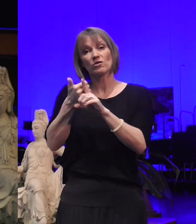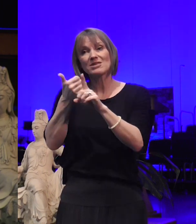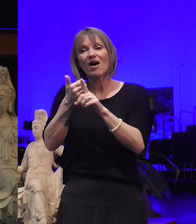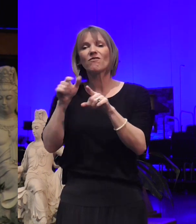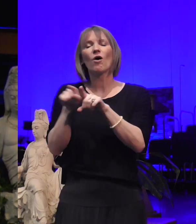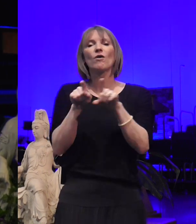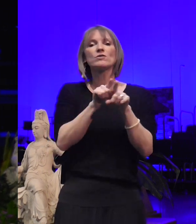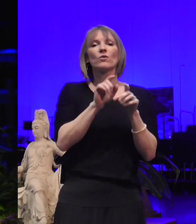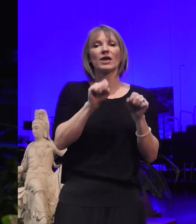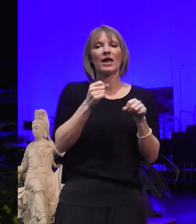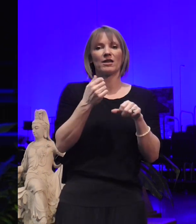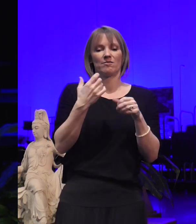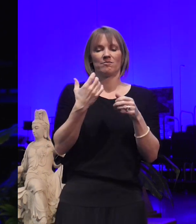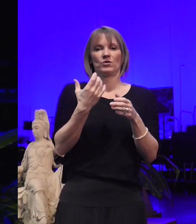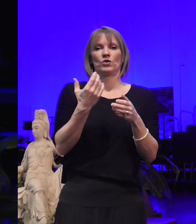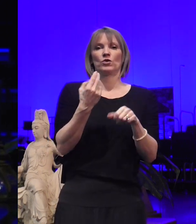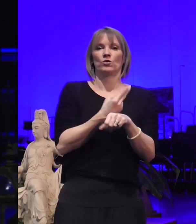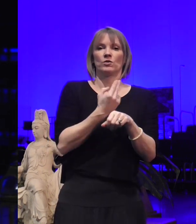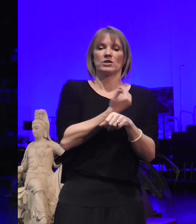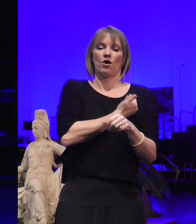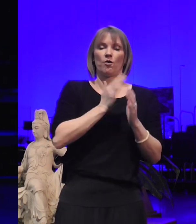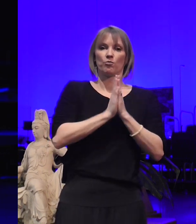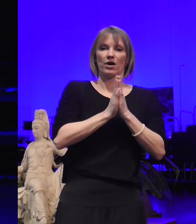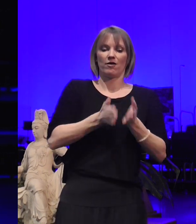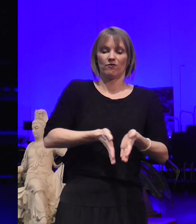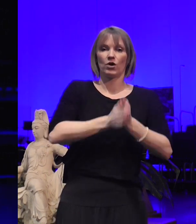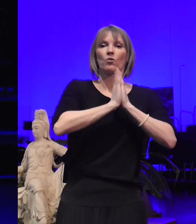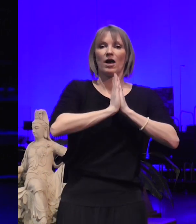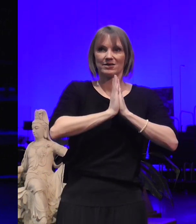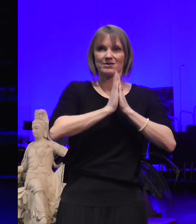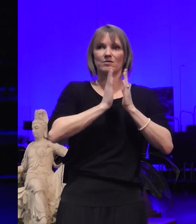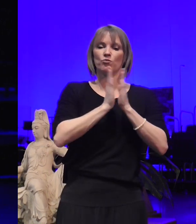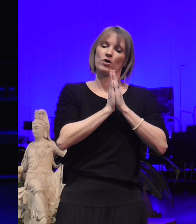incredible practitioners. We have a prayer request that you got handed out